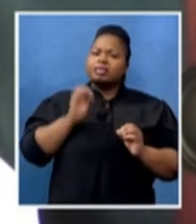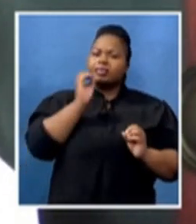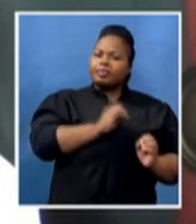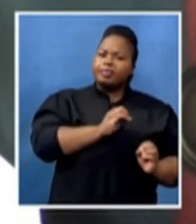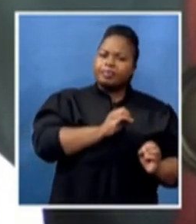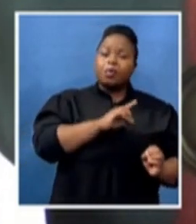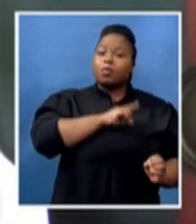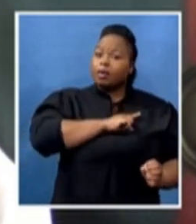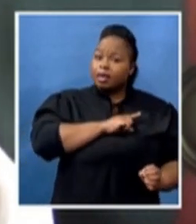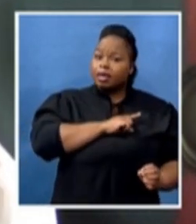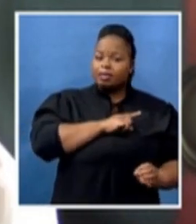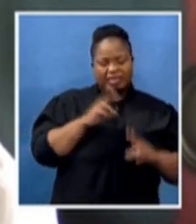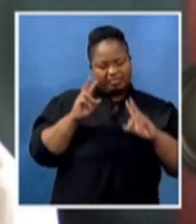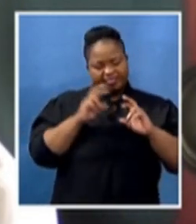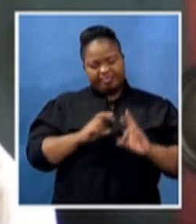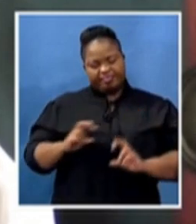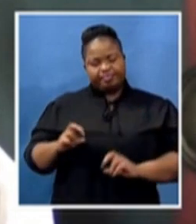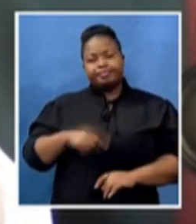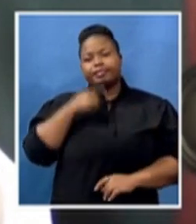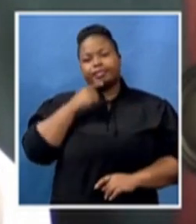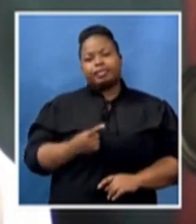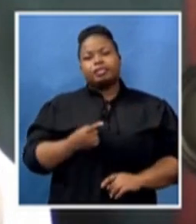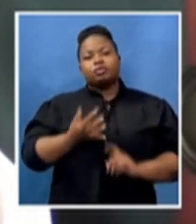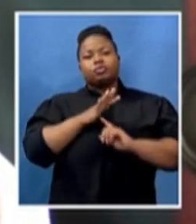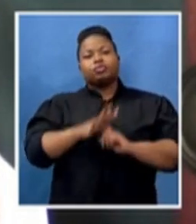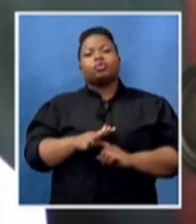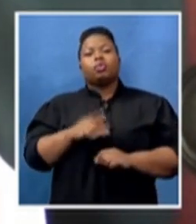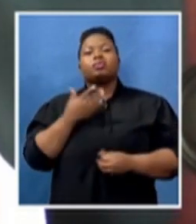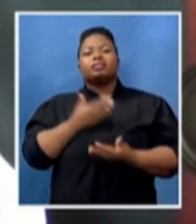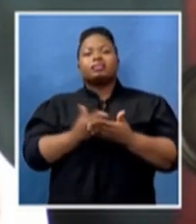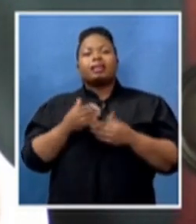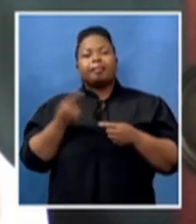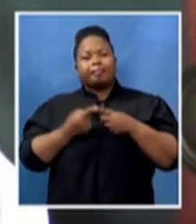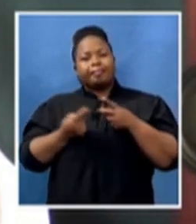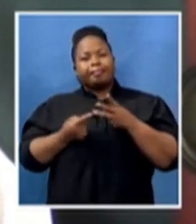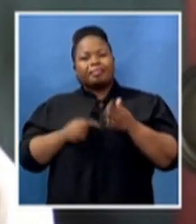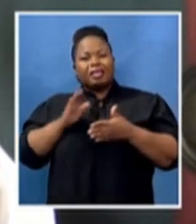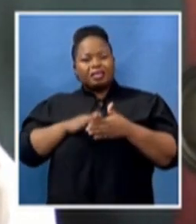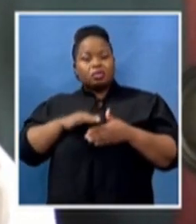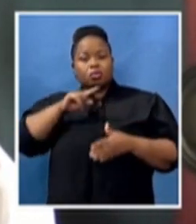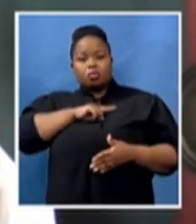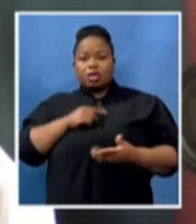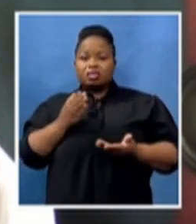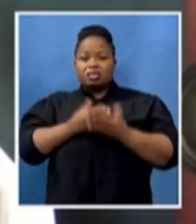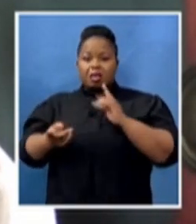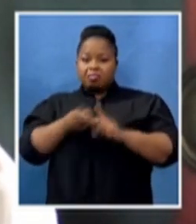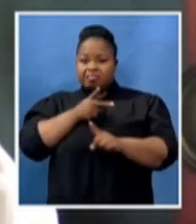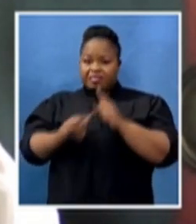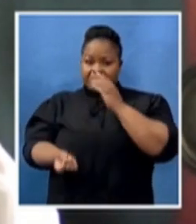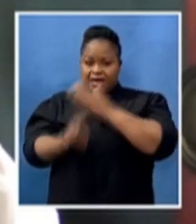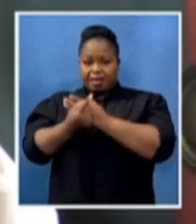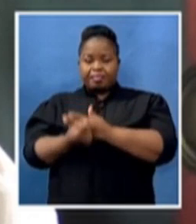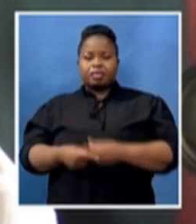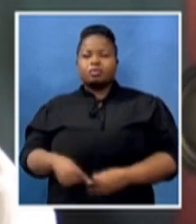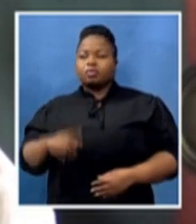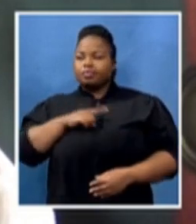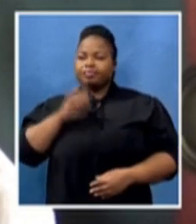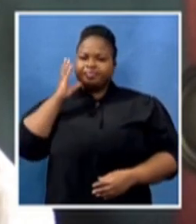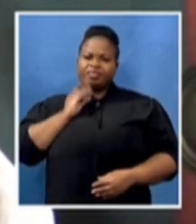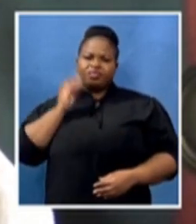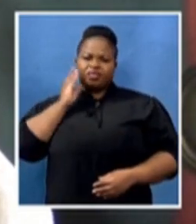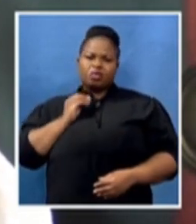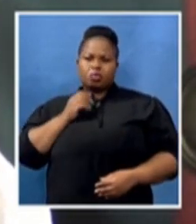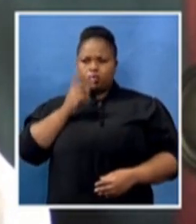are specific factors causing some people to engage in violence. Experiencing or witnessing violence in childhood is thought